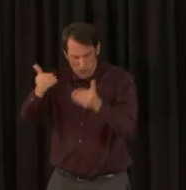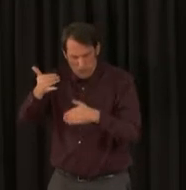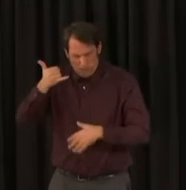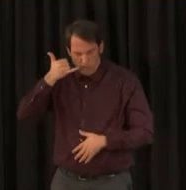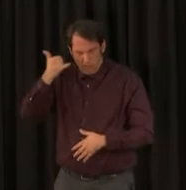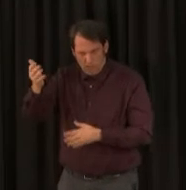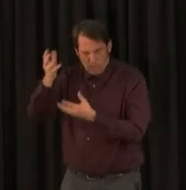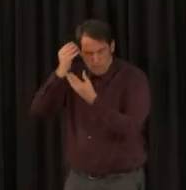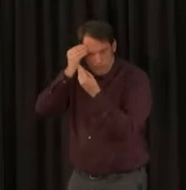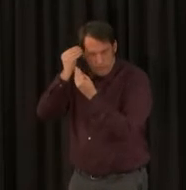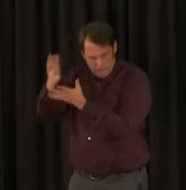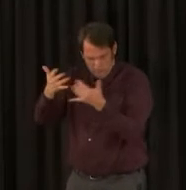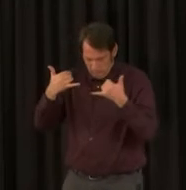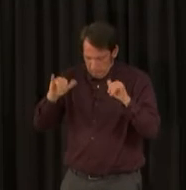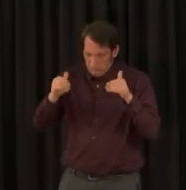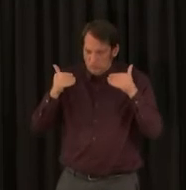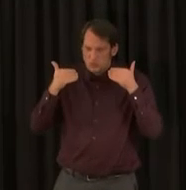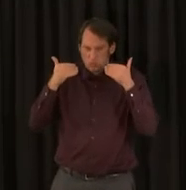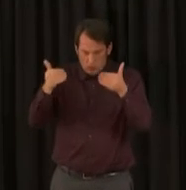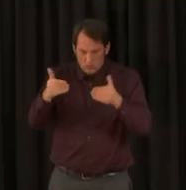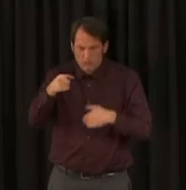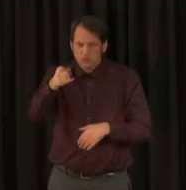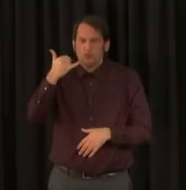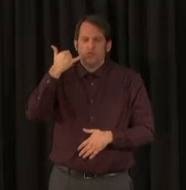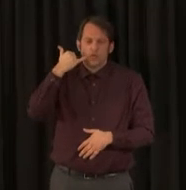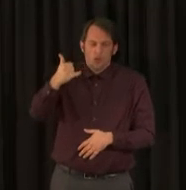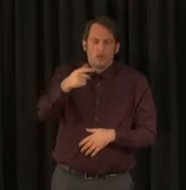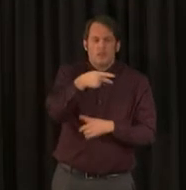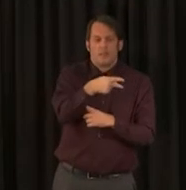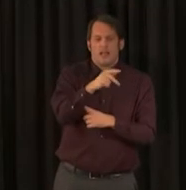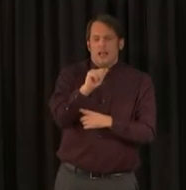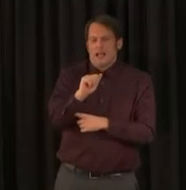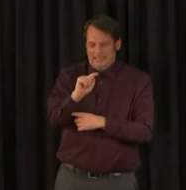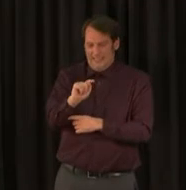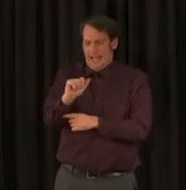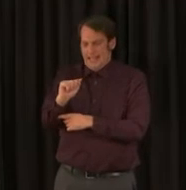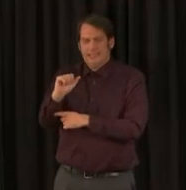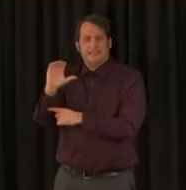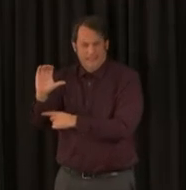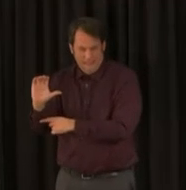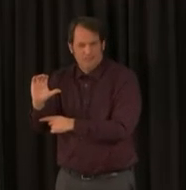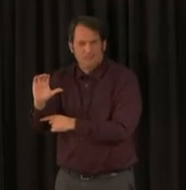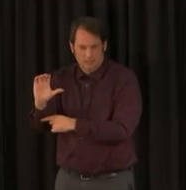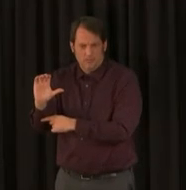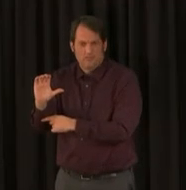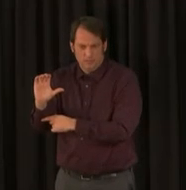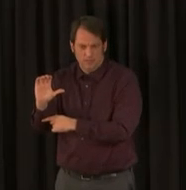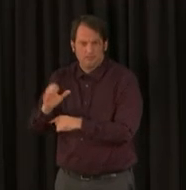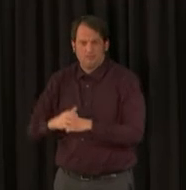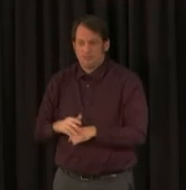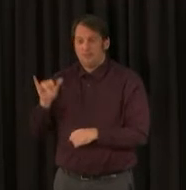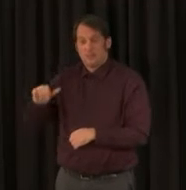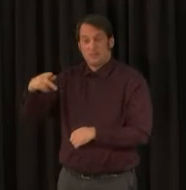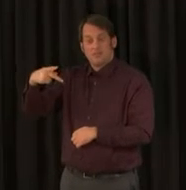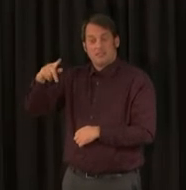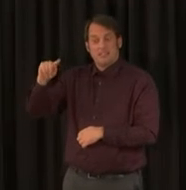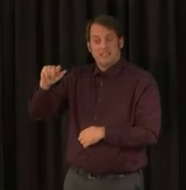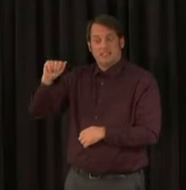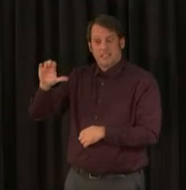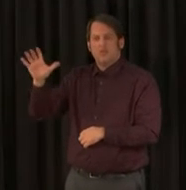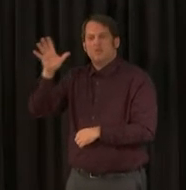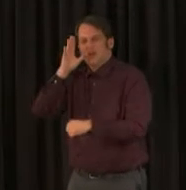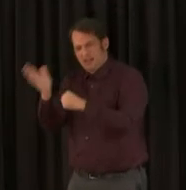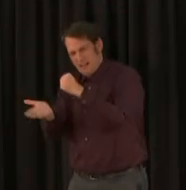money. Call it hazard pay, okay? And go ahead and bonus the rest of that money, okay, to